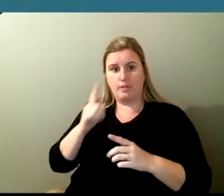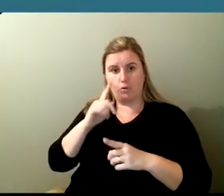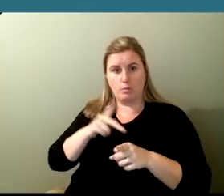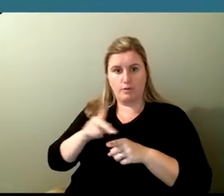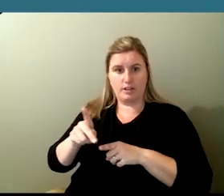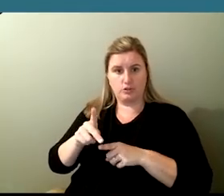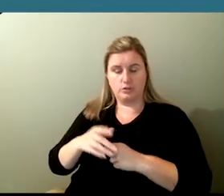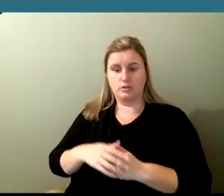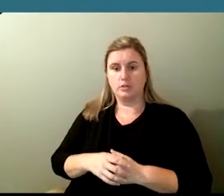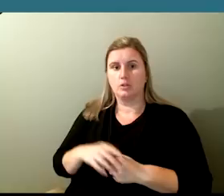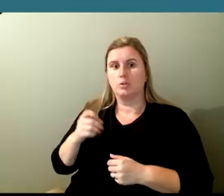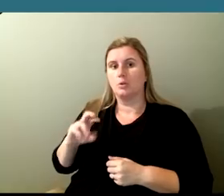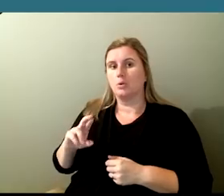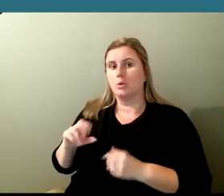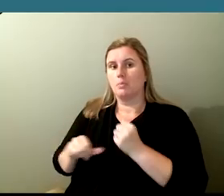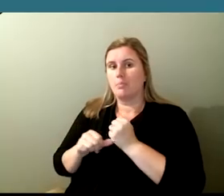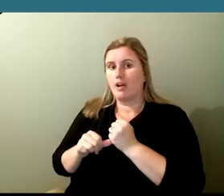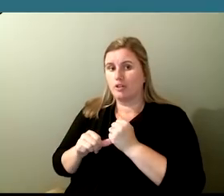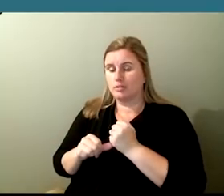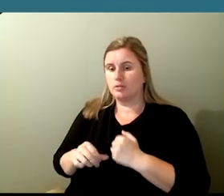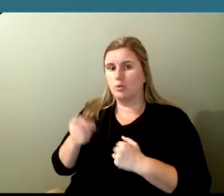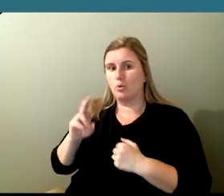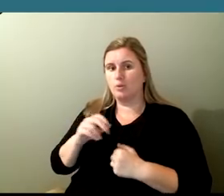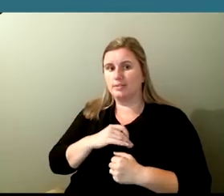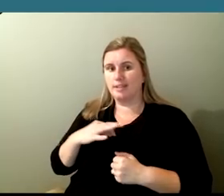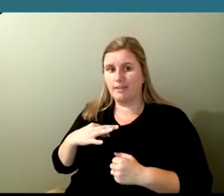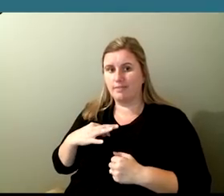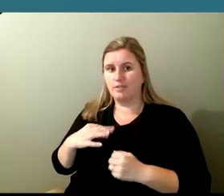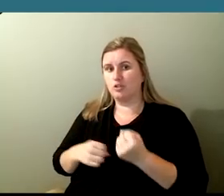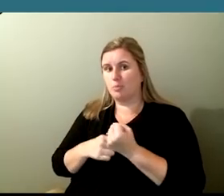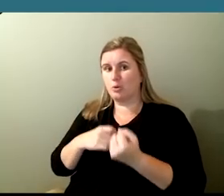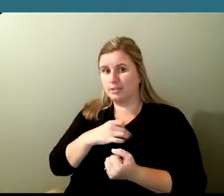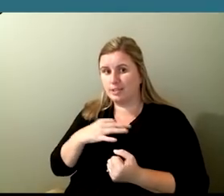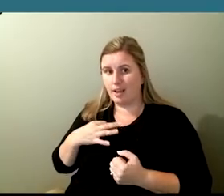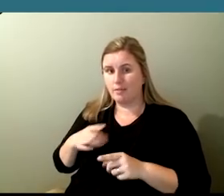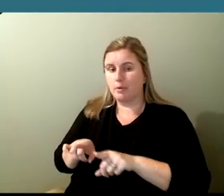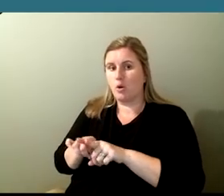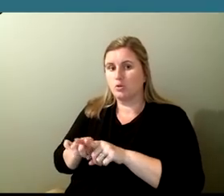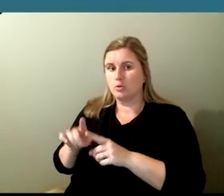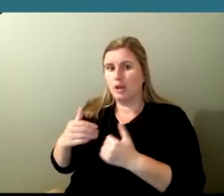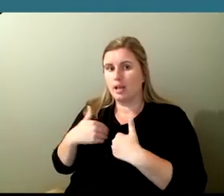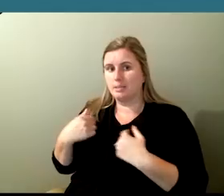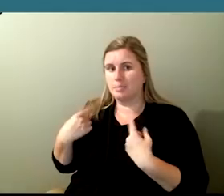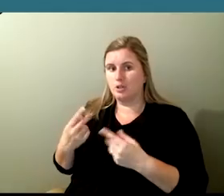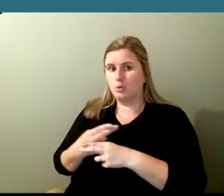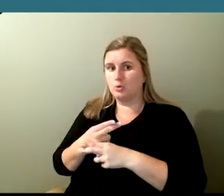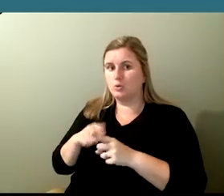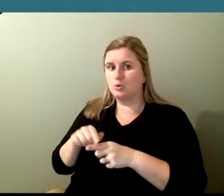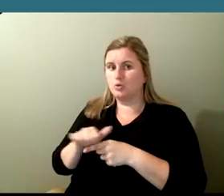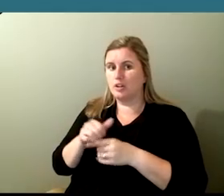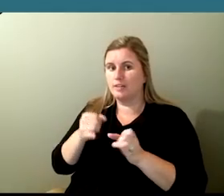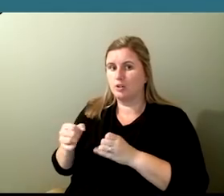professionals or paraeducators or staff, support staff, but also it has been used to train individuals